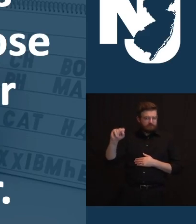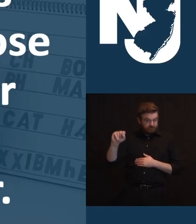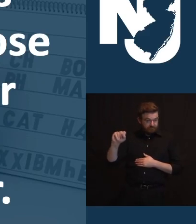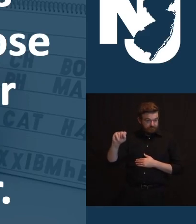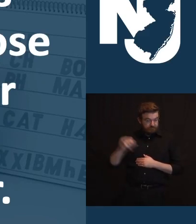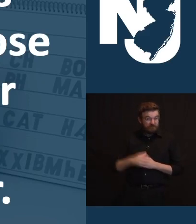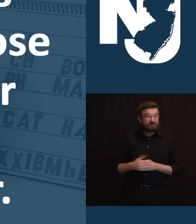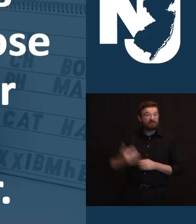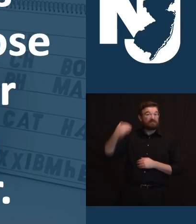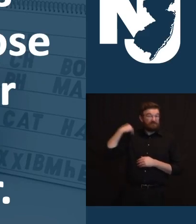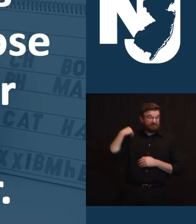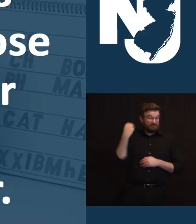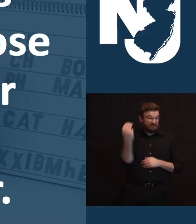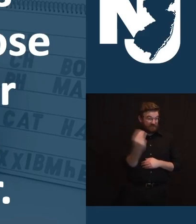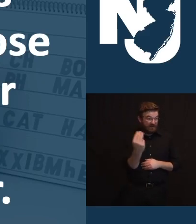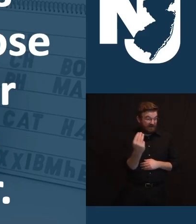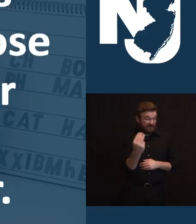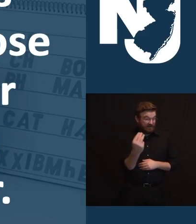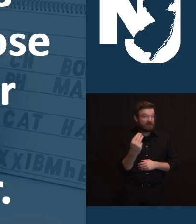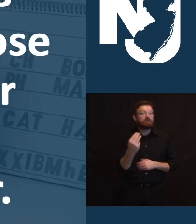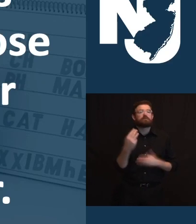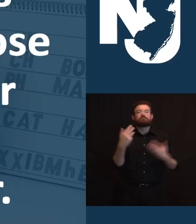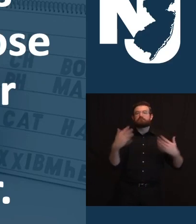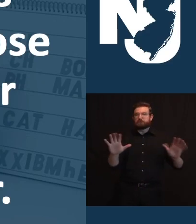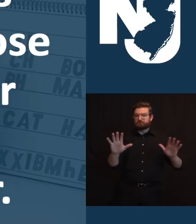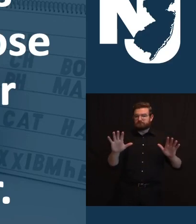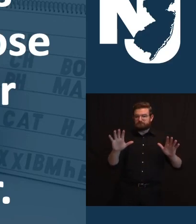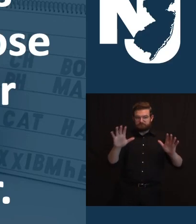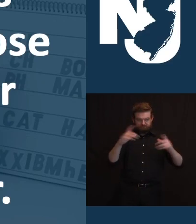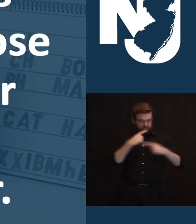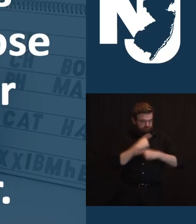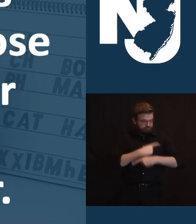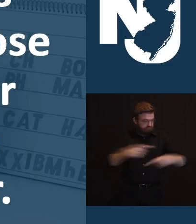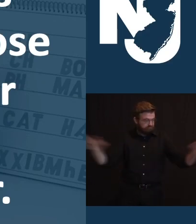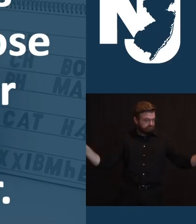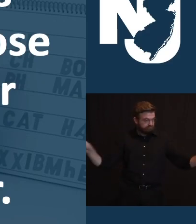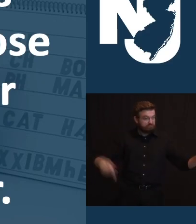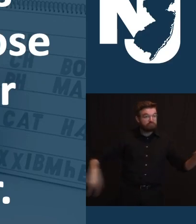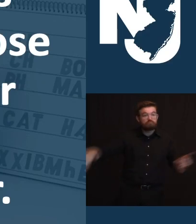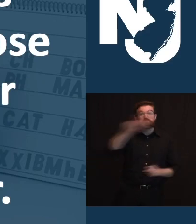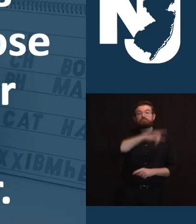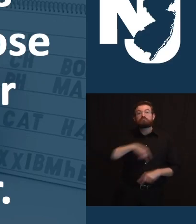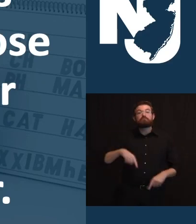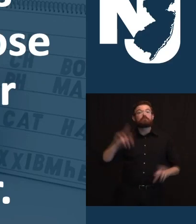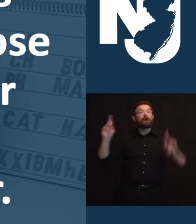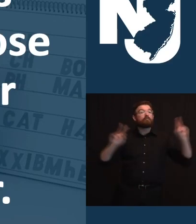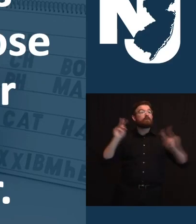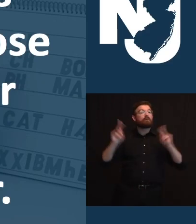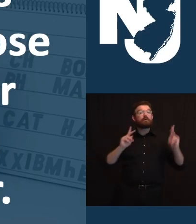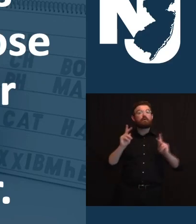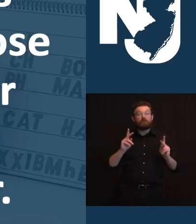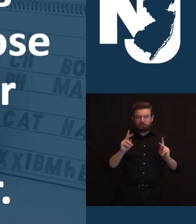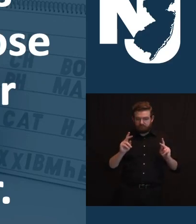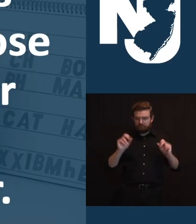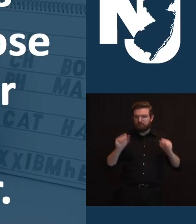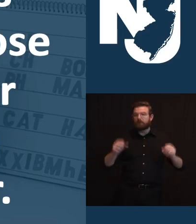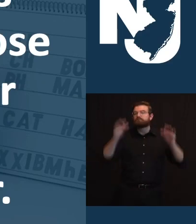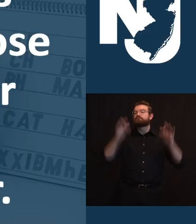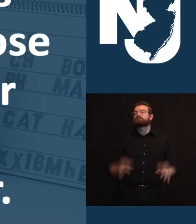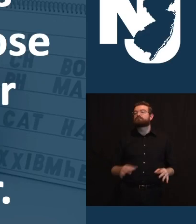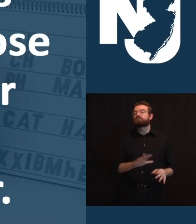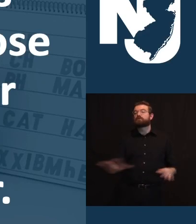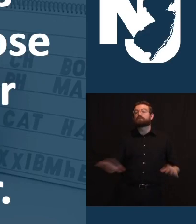the option to choose all remote learning for their children for the upcoming school year. I've asked Kevin and Zakiya to join